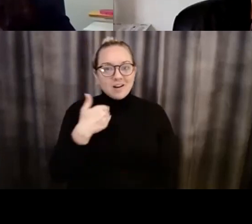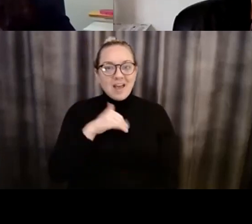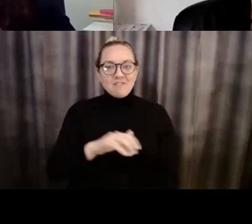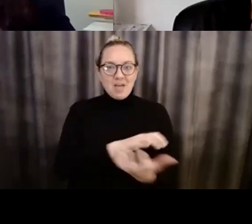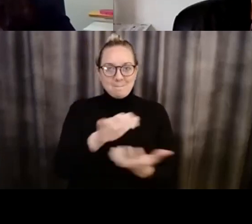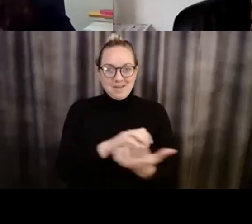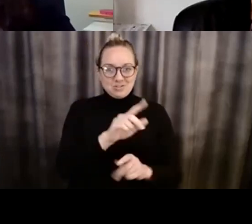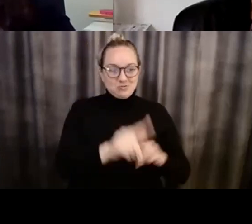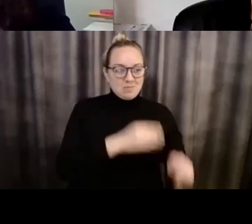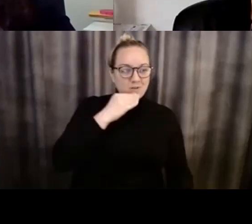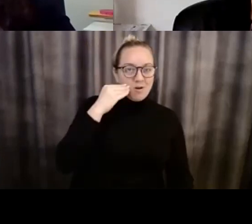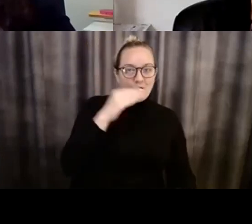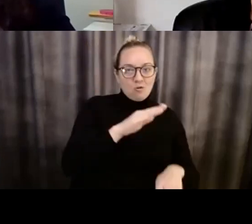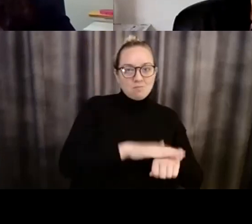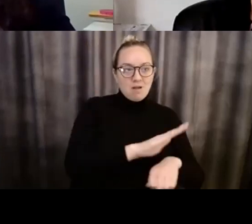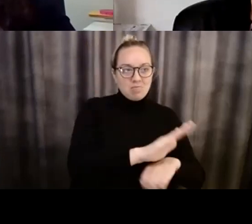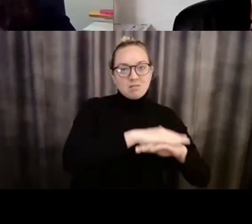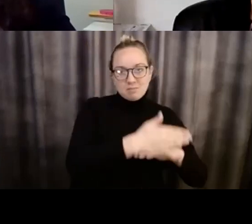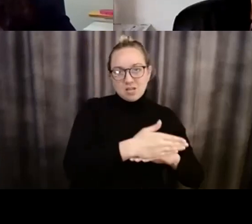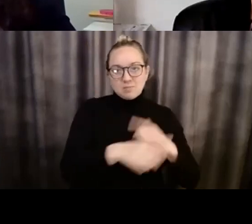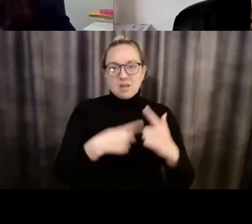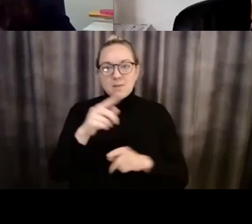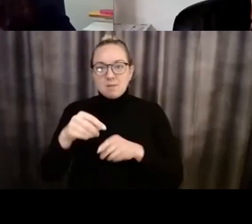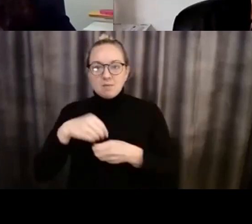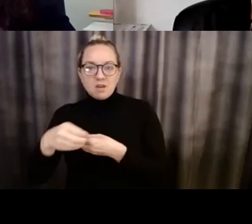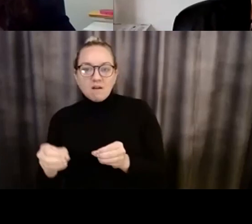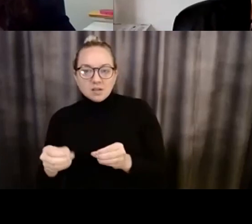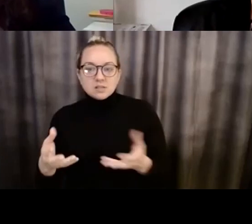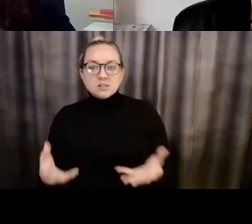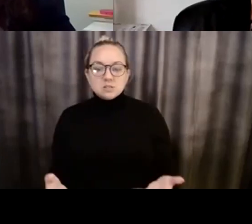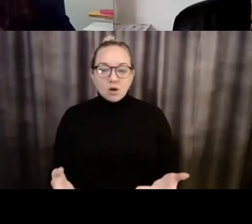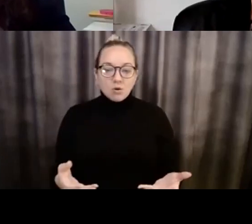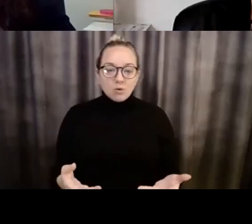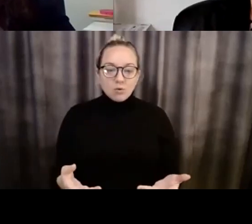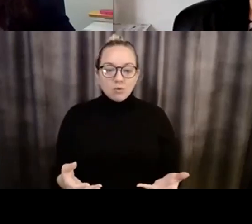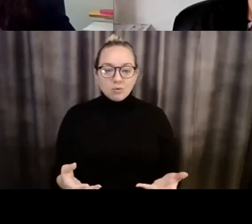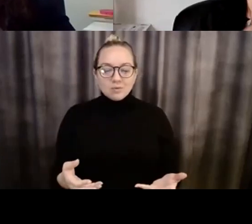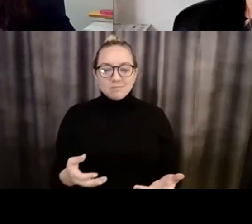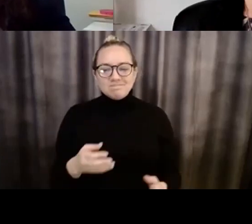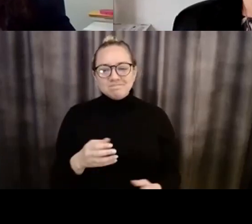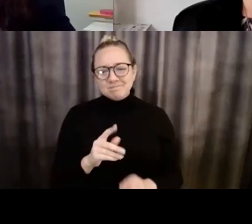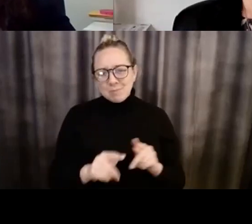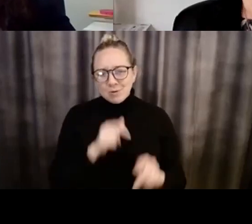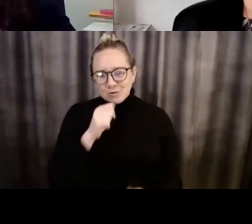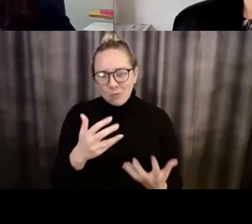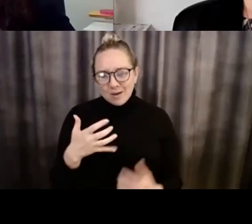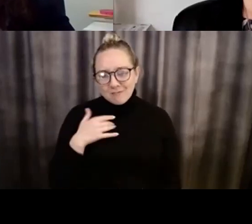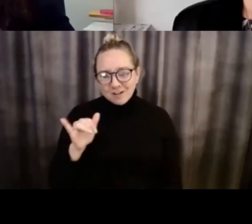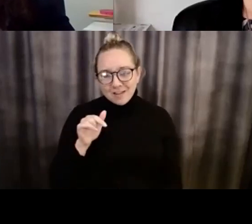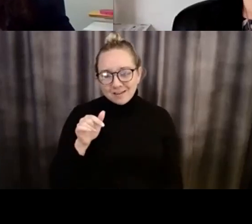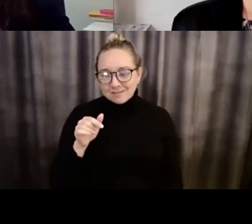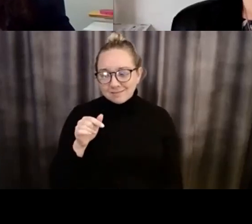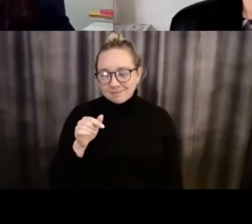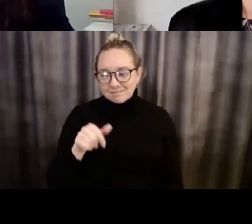at home. So it's not great when people forget that you are there, right? Like, even just like, hey, don't forget to start the Zoom